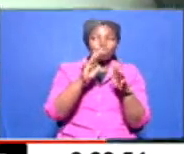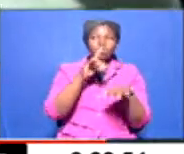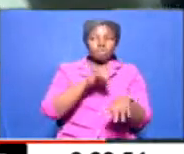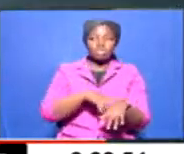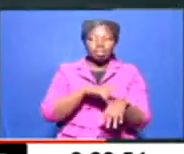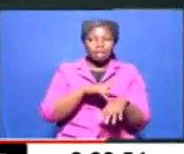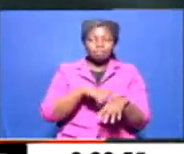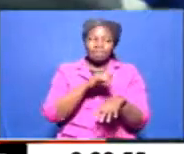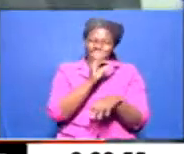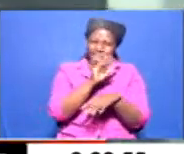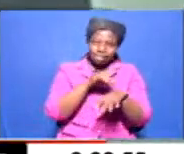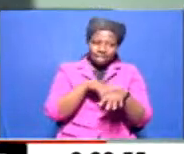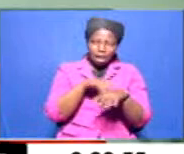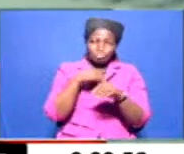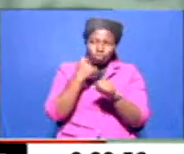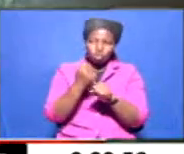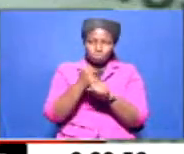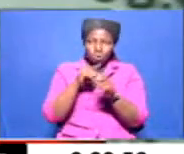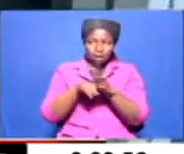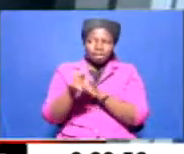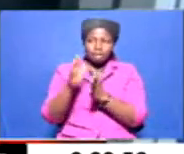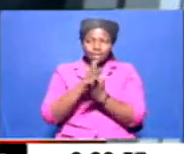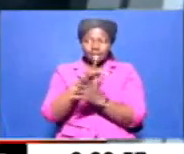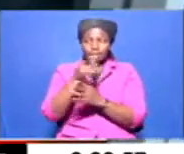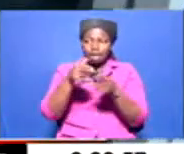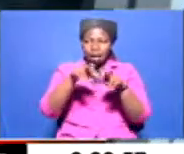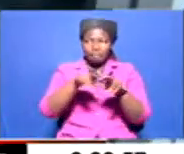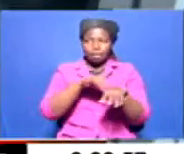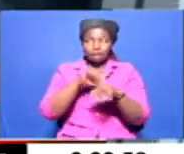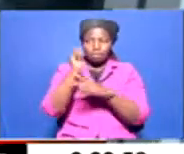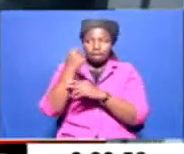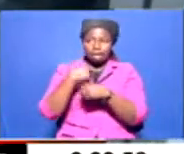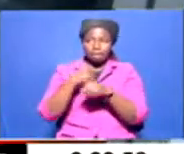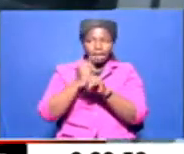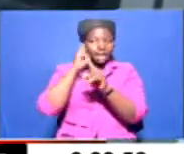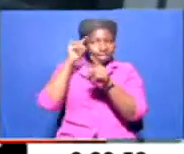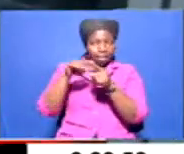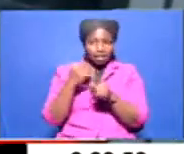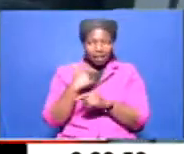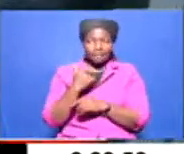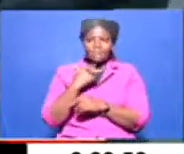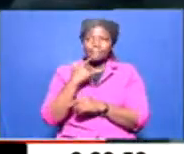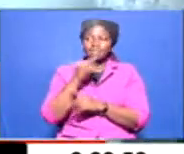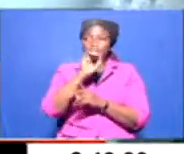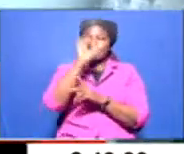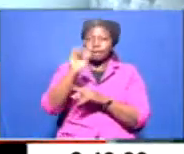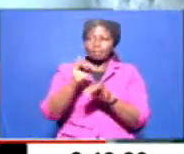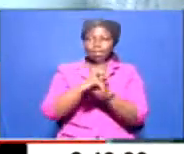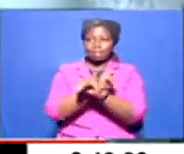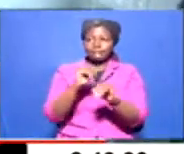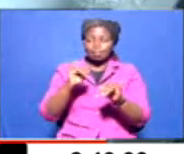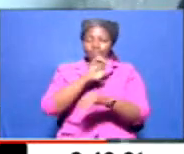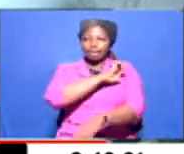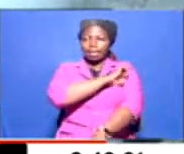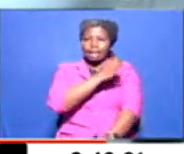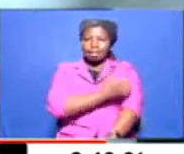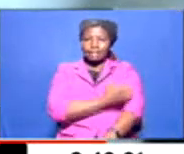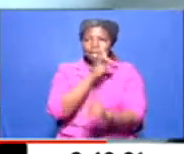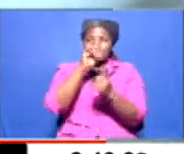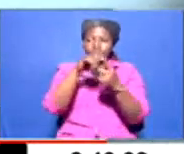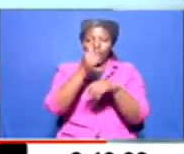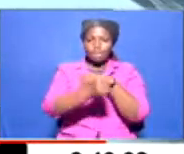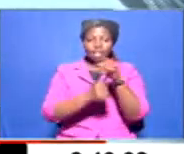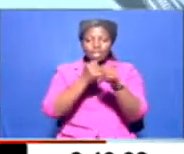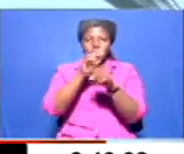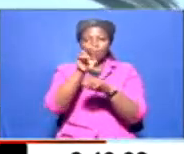sector. This comes at a time when Kenya has set the target of having 100% clean energy by the year 2030,